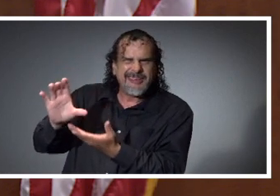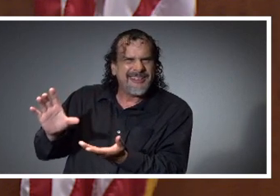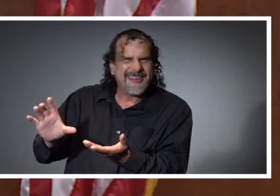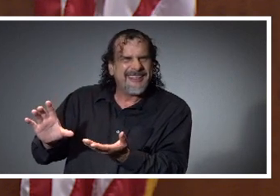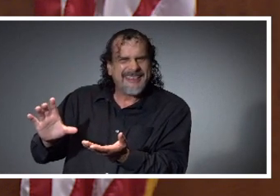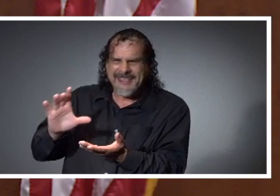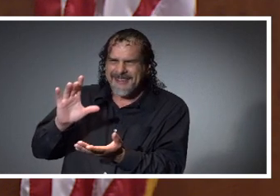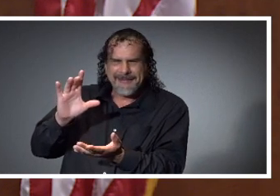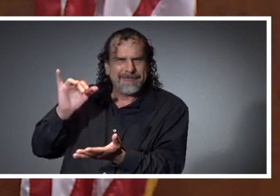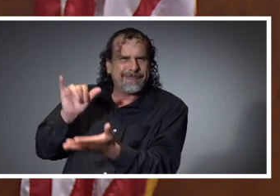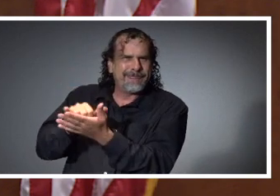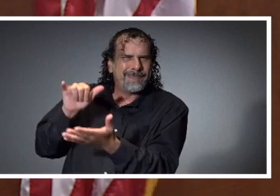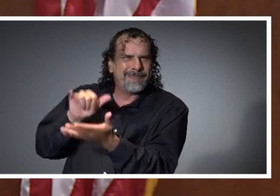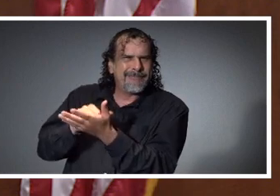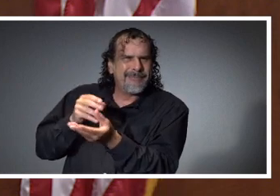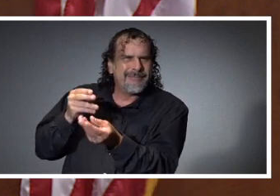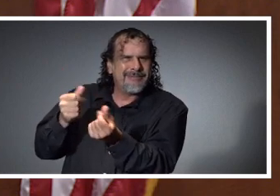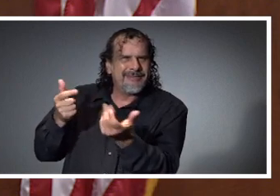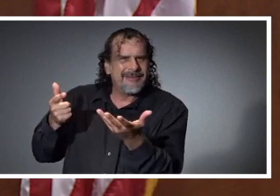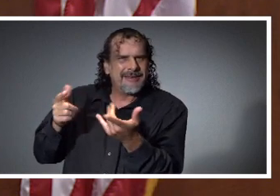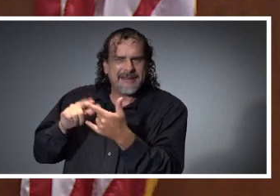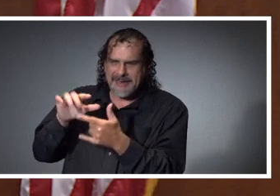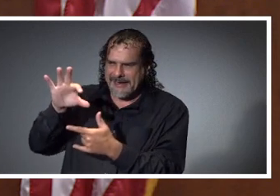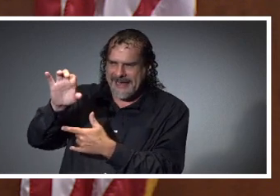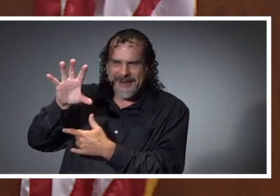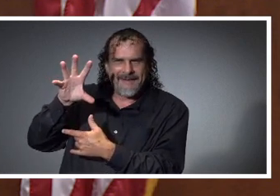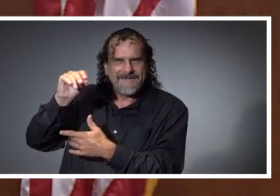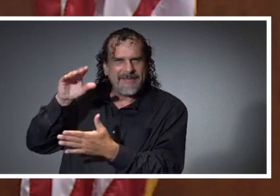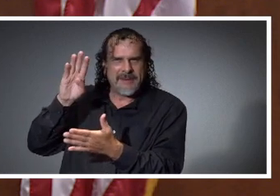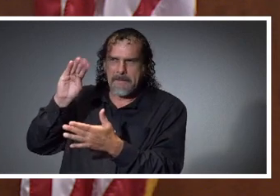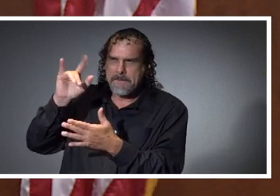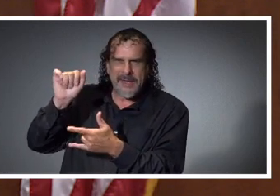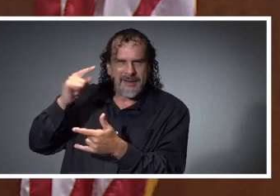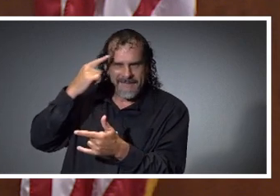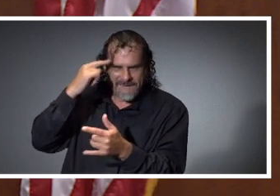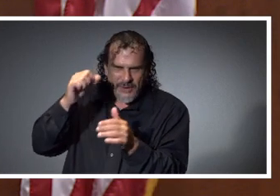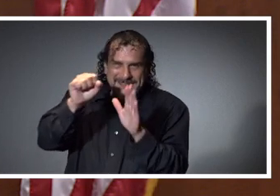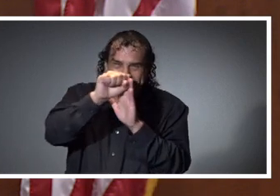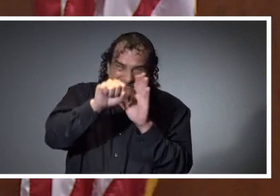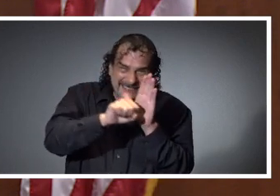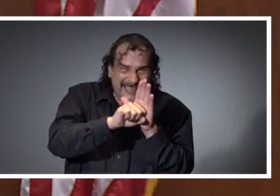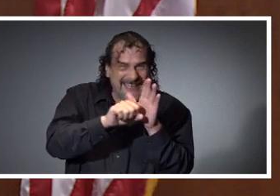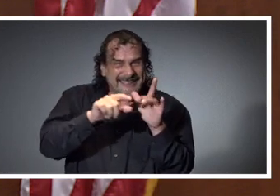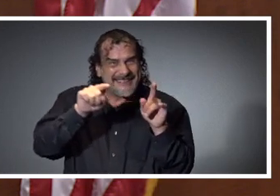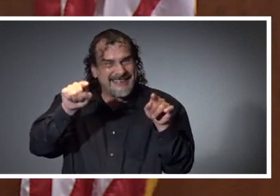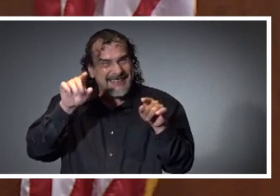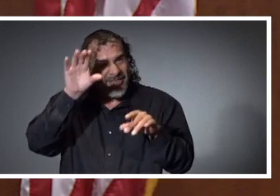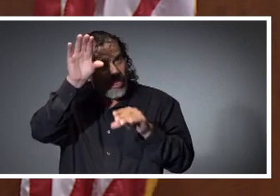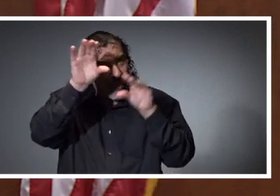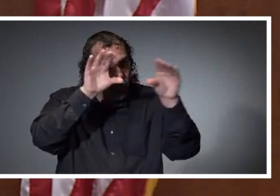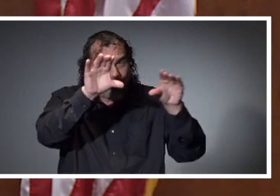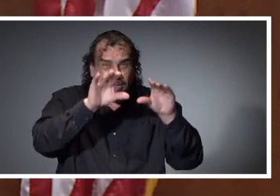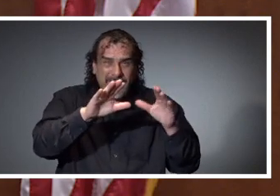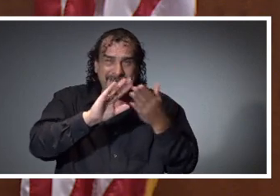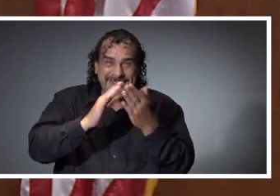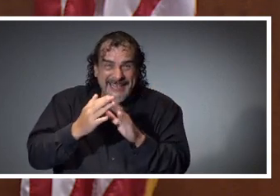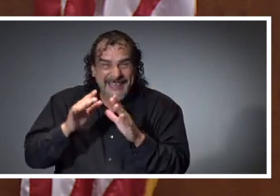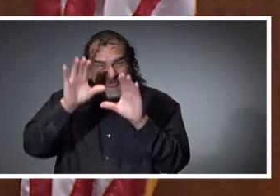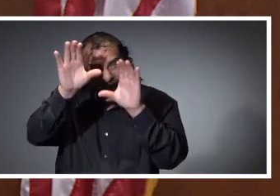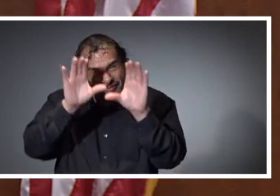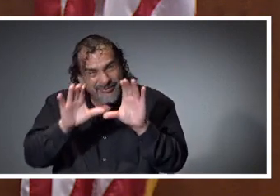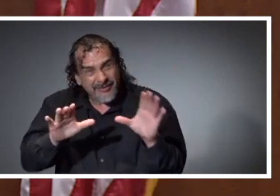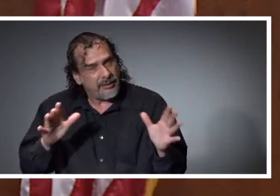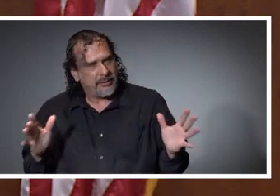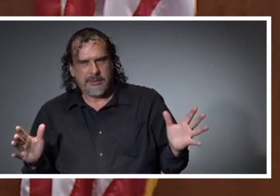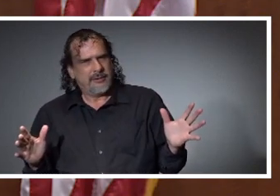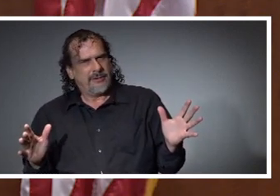of reality. They're asking for $950 billion for state and local governments, which is an astronomical number that is not at